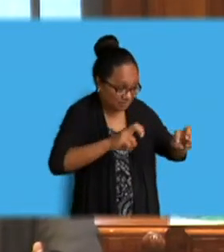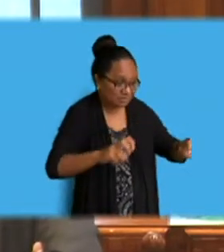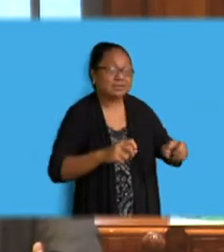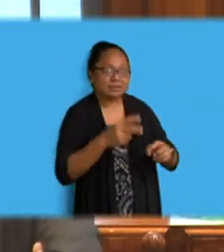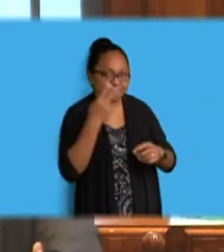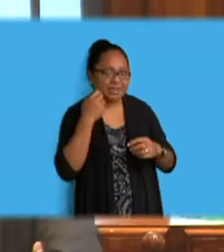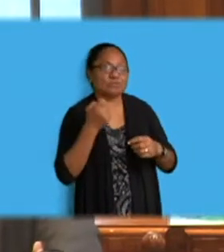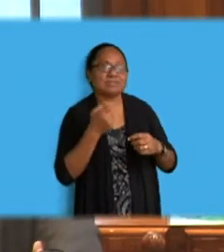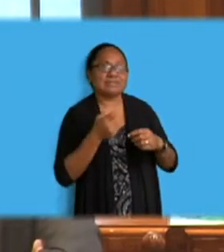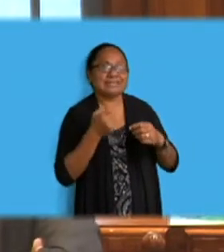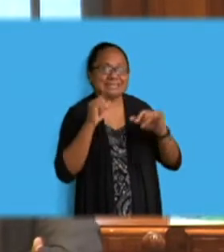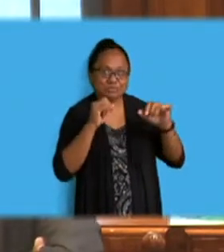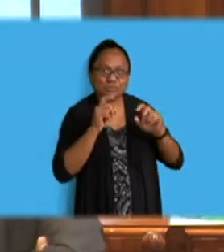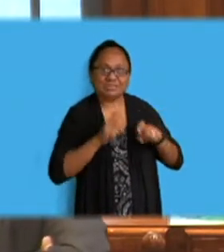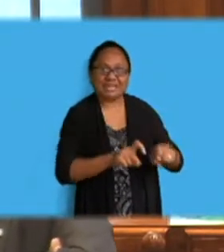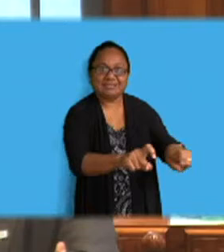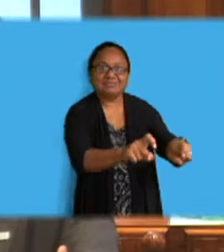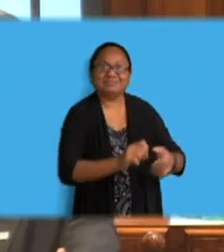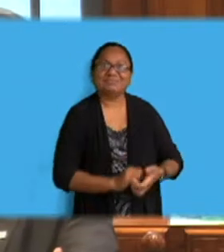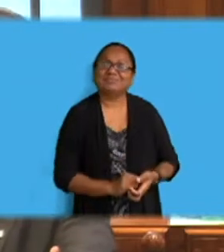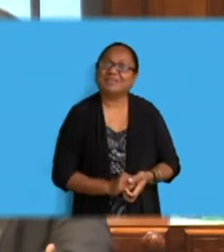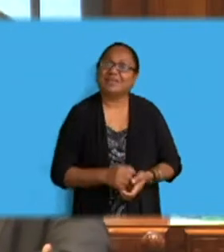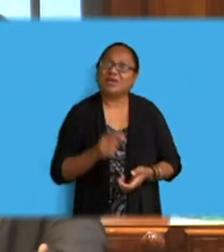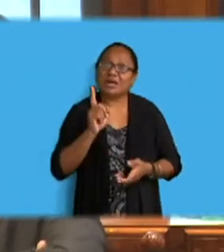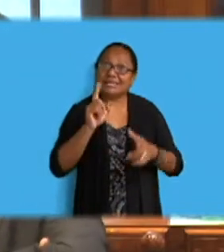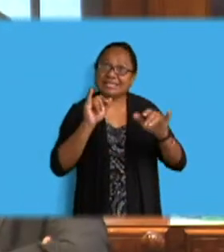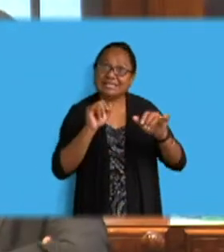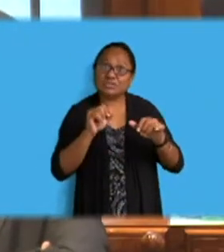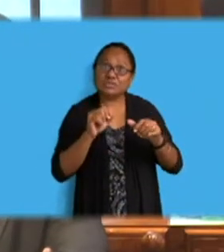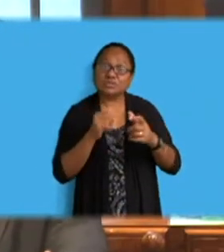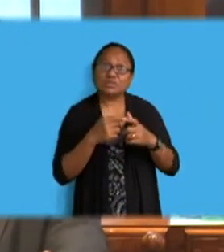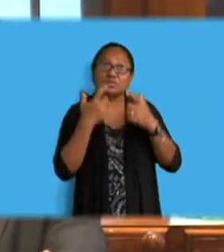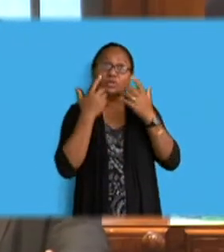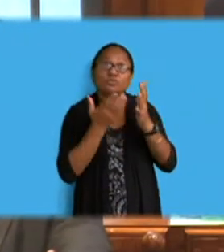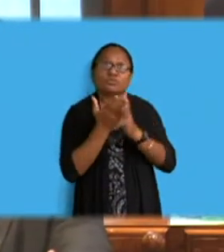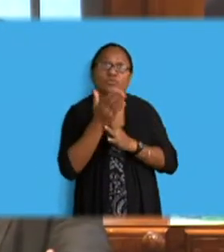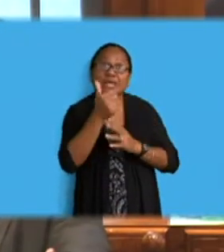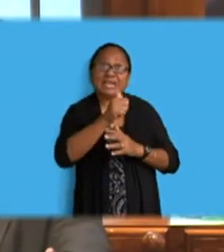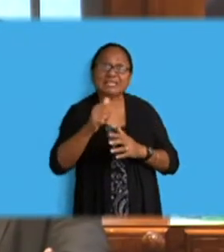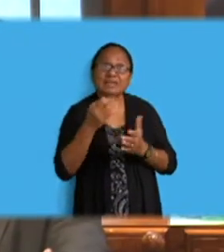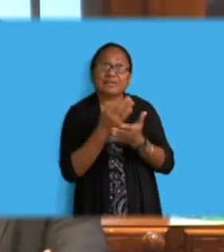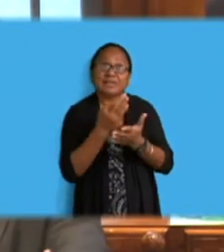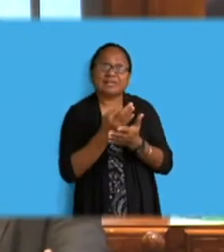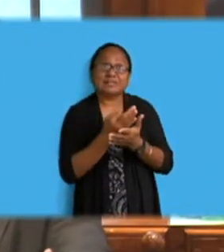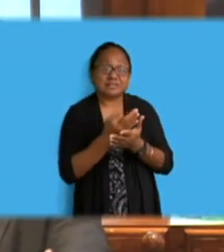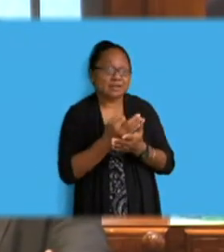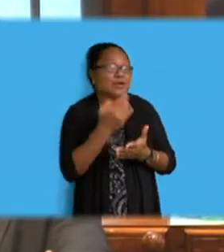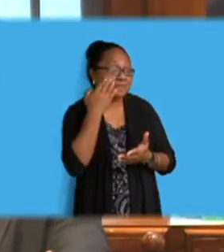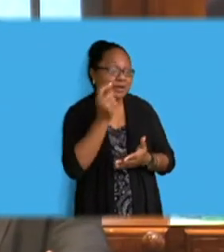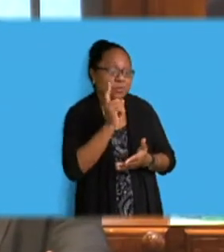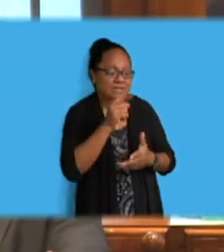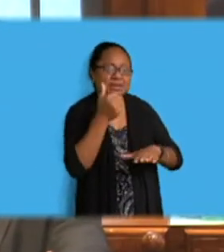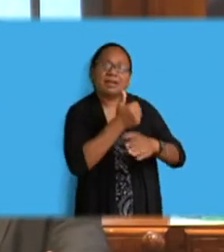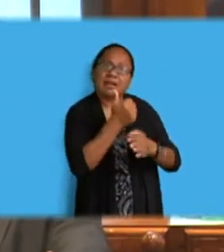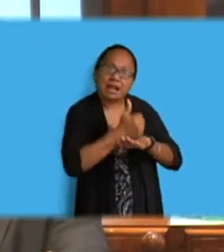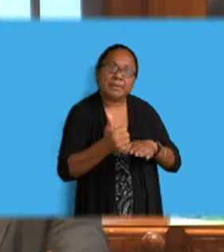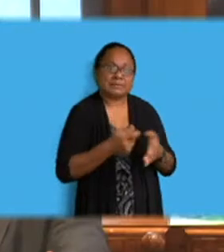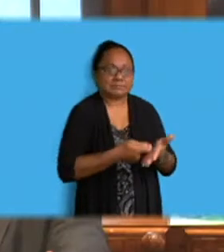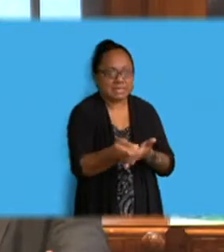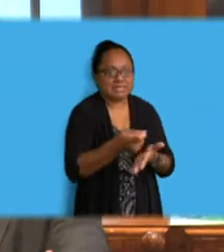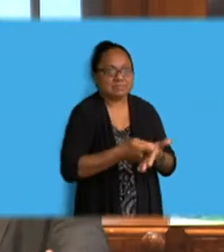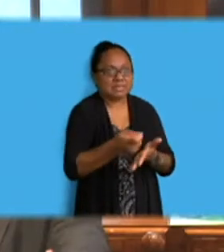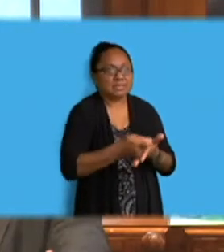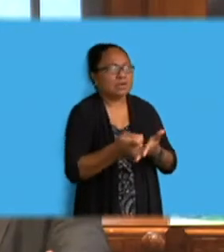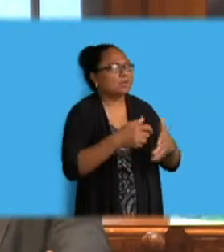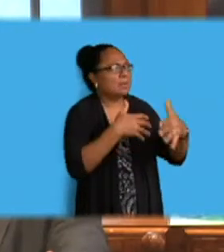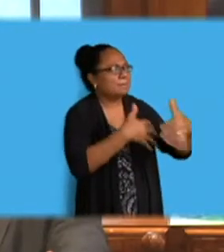crisis. One of the major issues that was also highlighted through the Asian financial crisis was on government spending, where it dictated spending on public